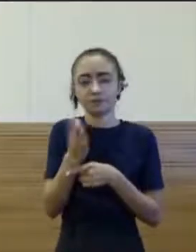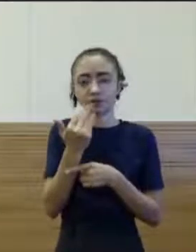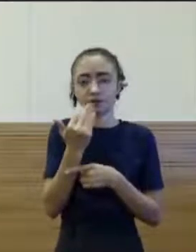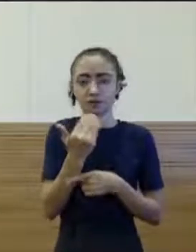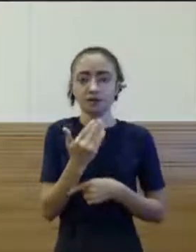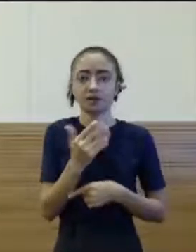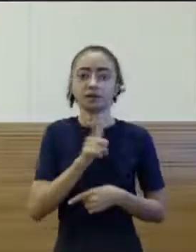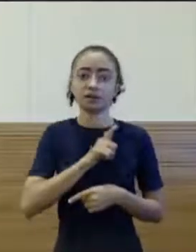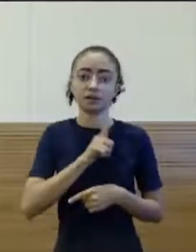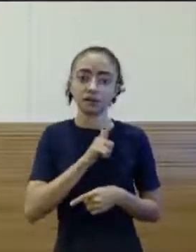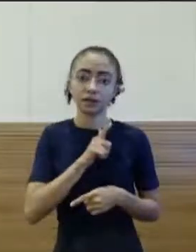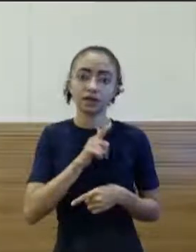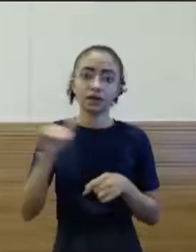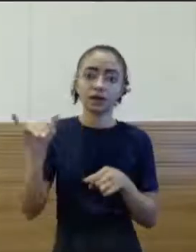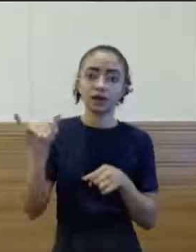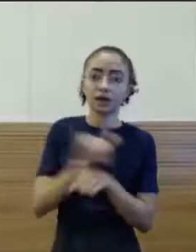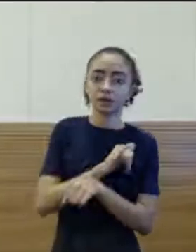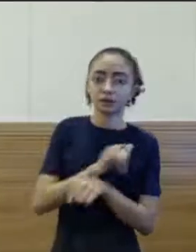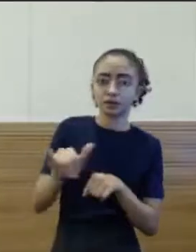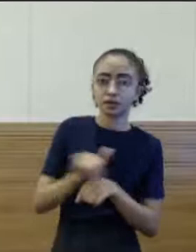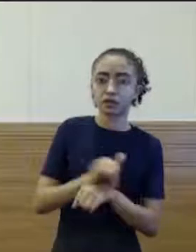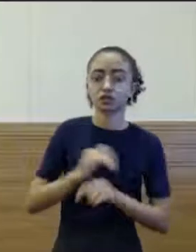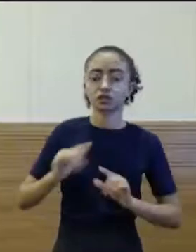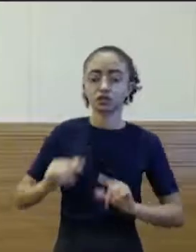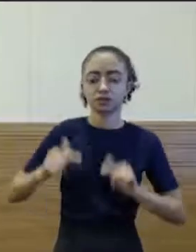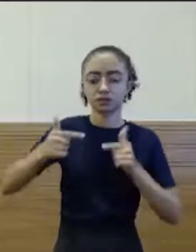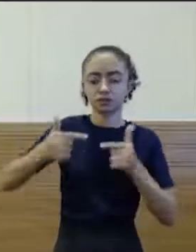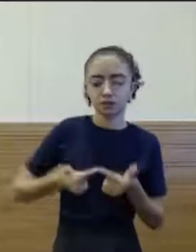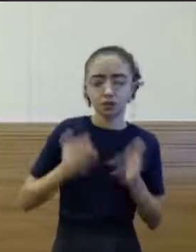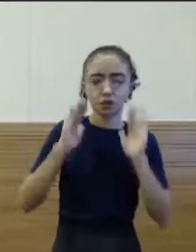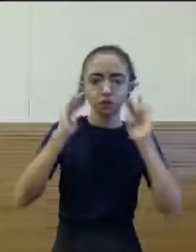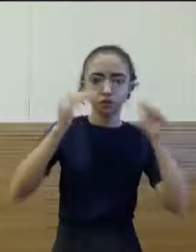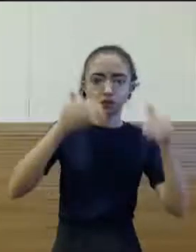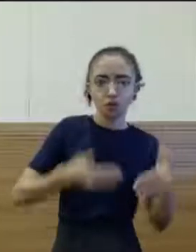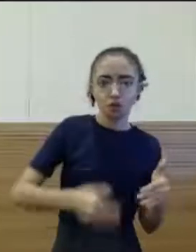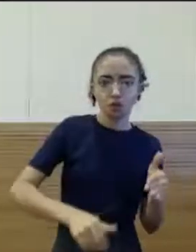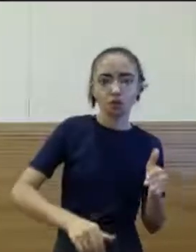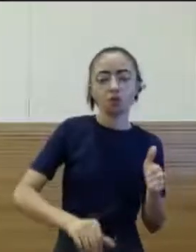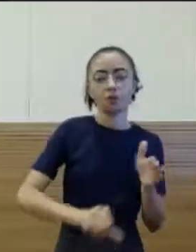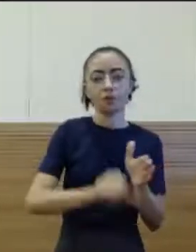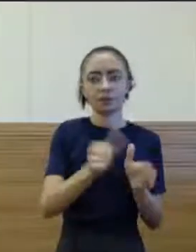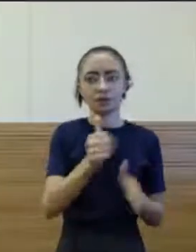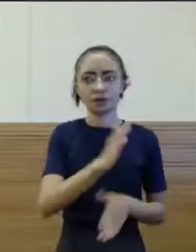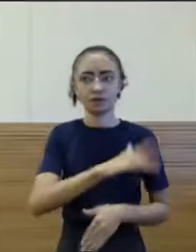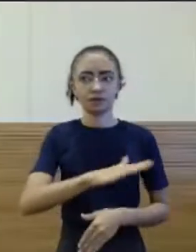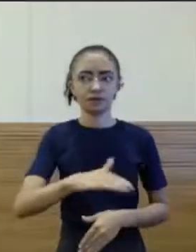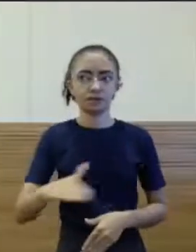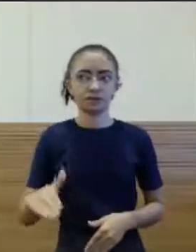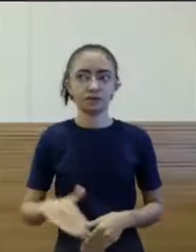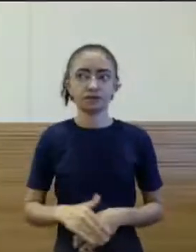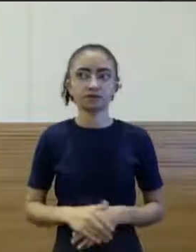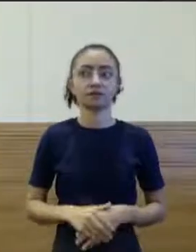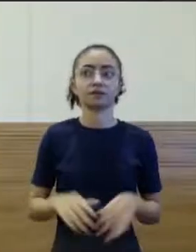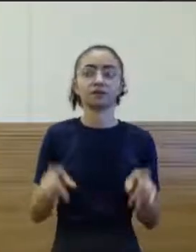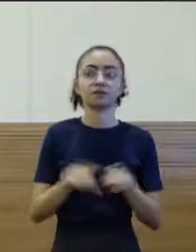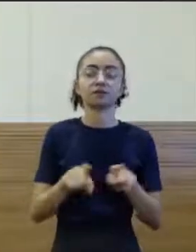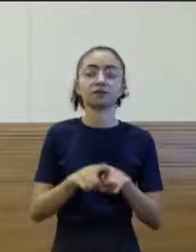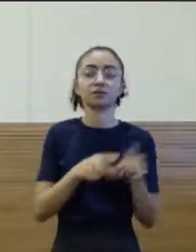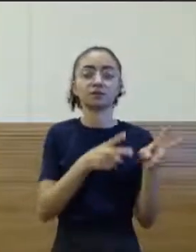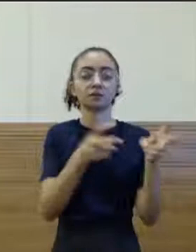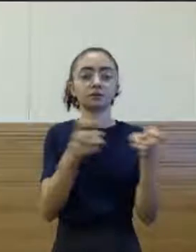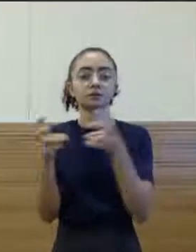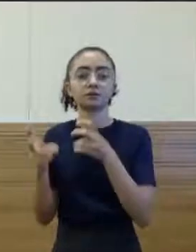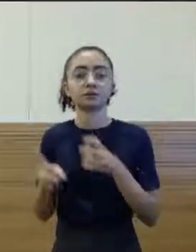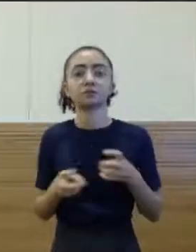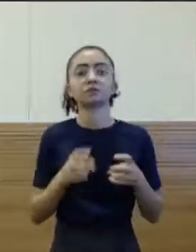measured in the population in the first childhood in the national level, and we see the total population is